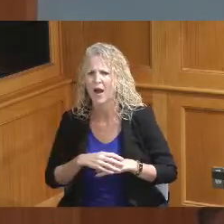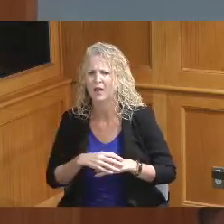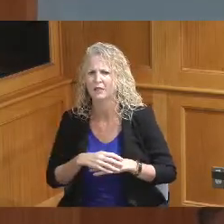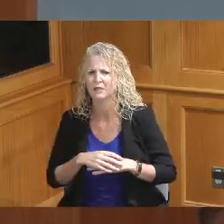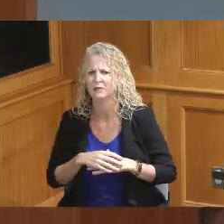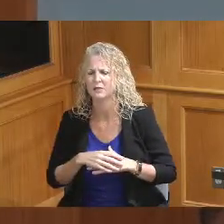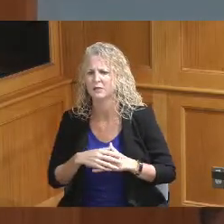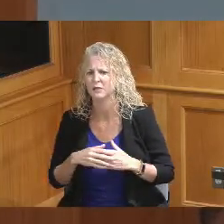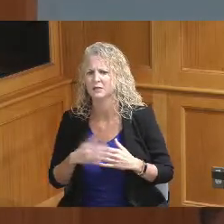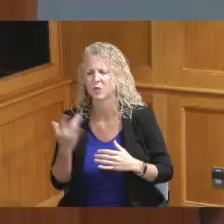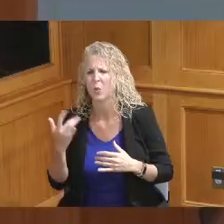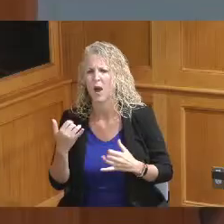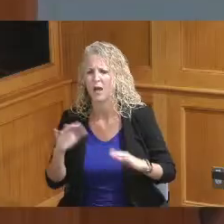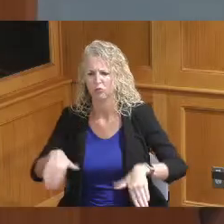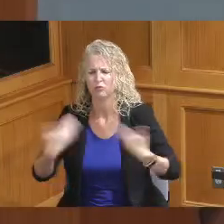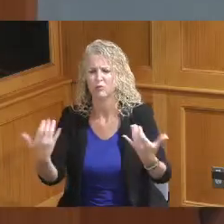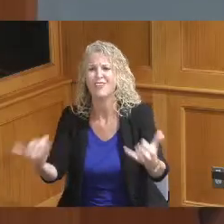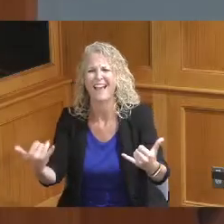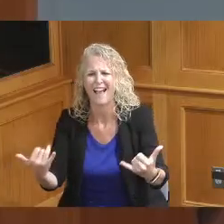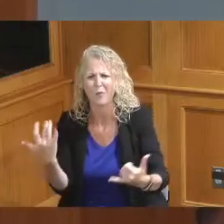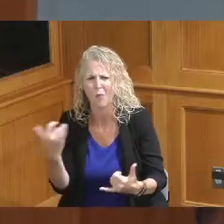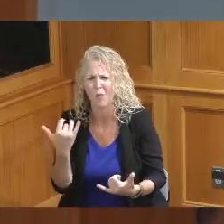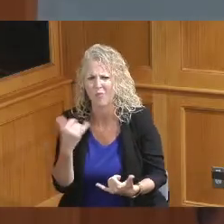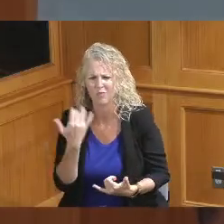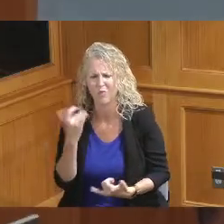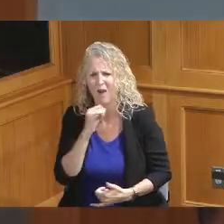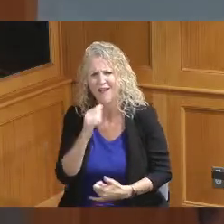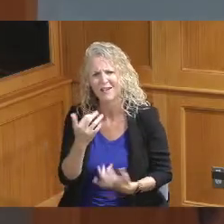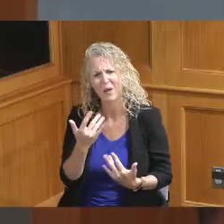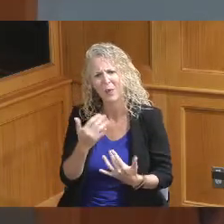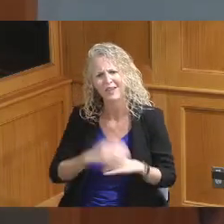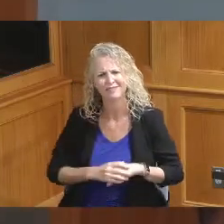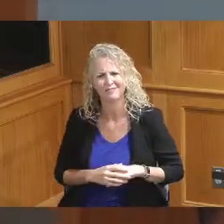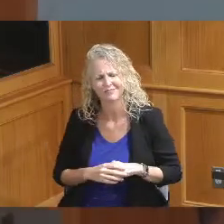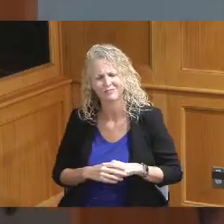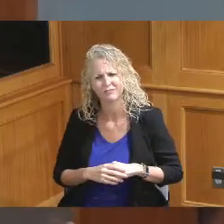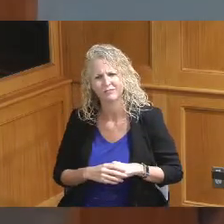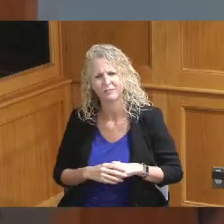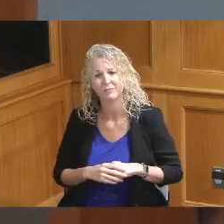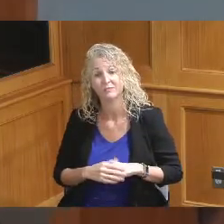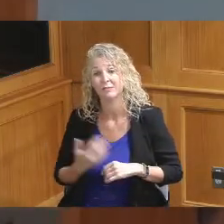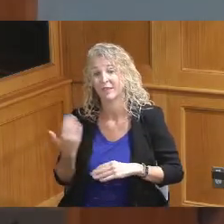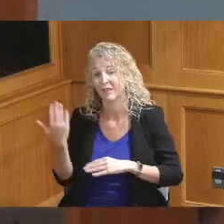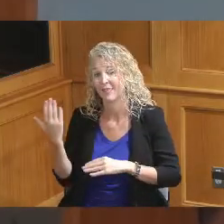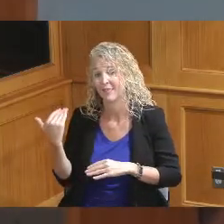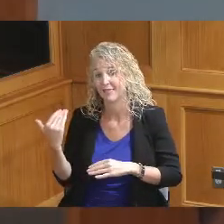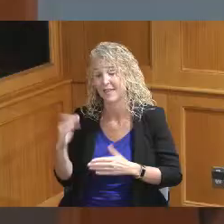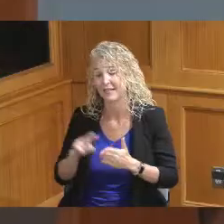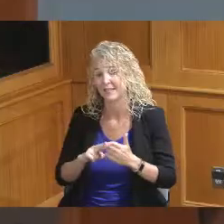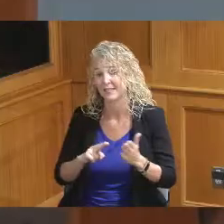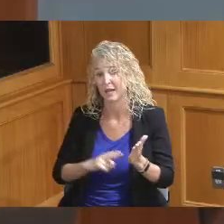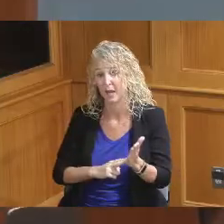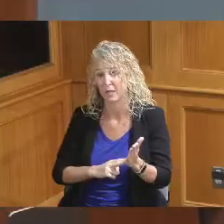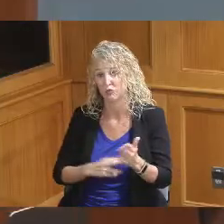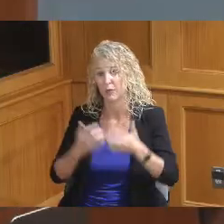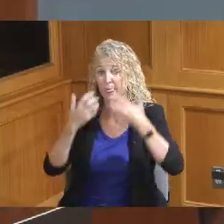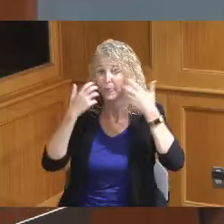wrong? In the last TV contract, the Bengals cleared $130